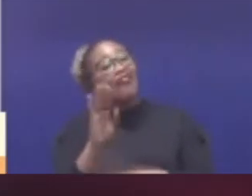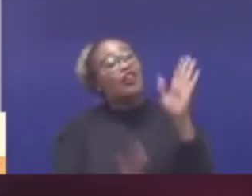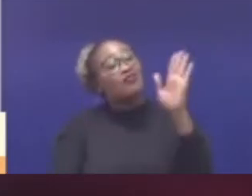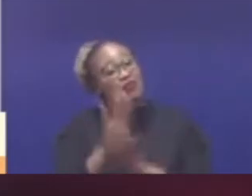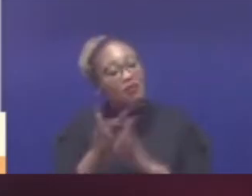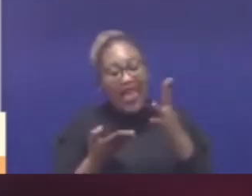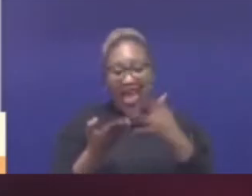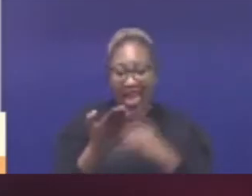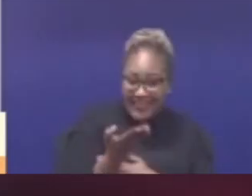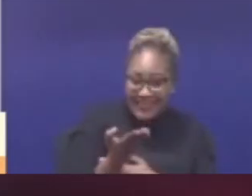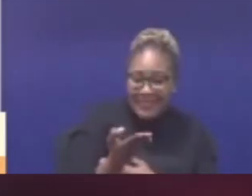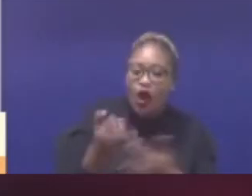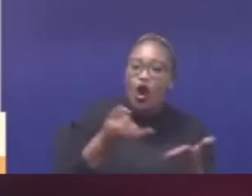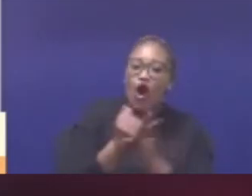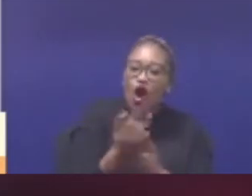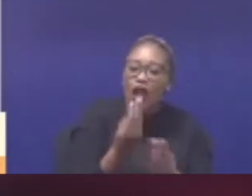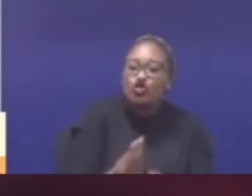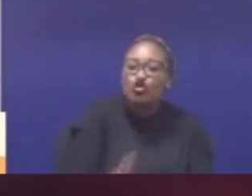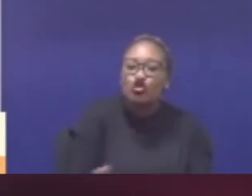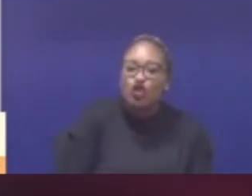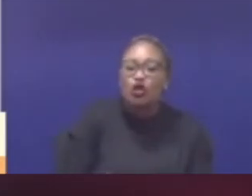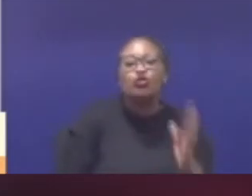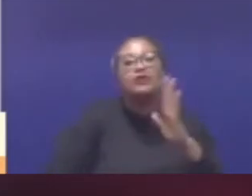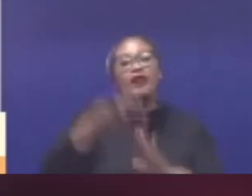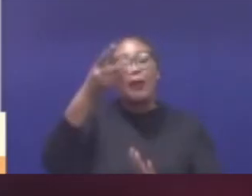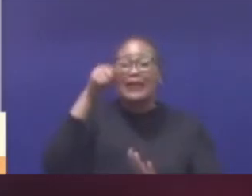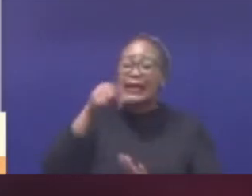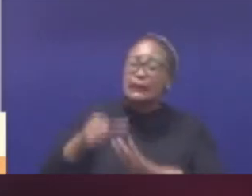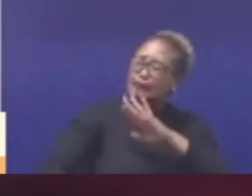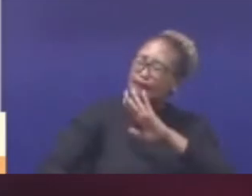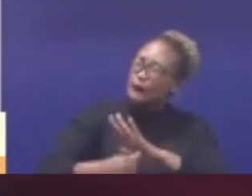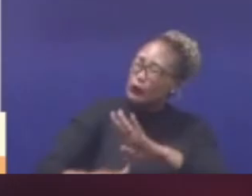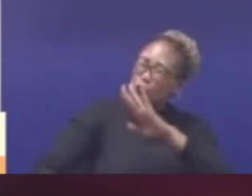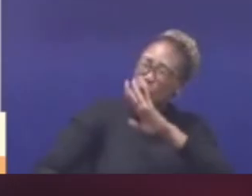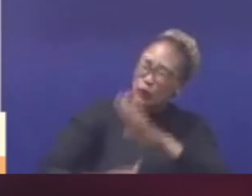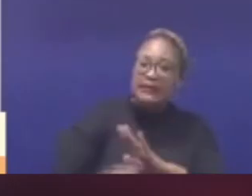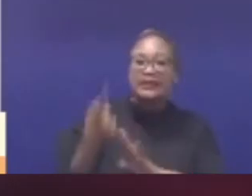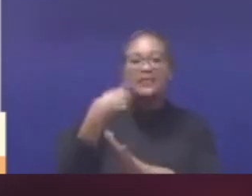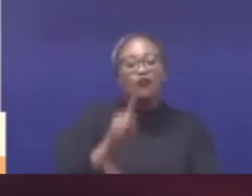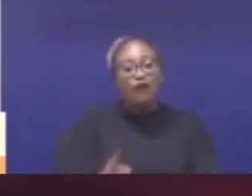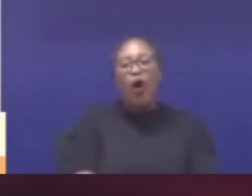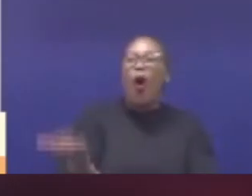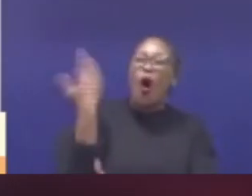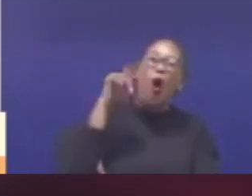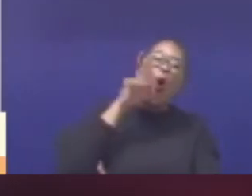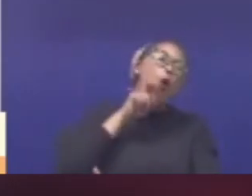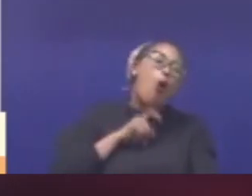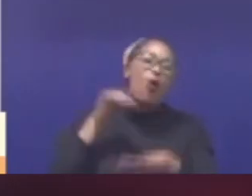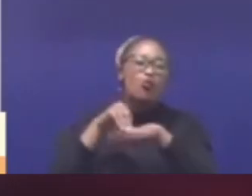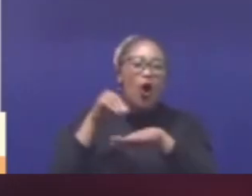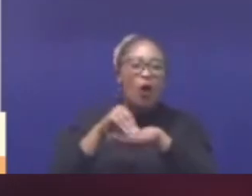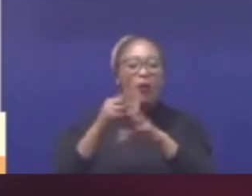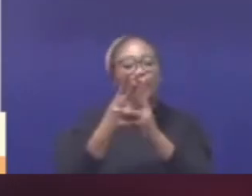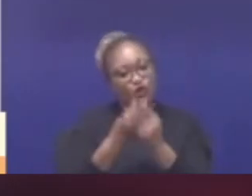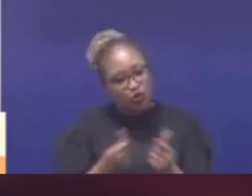quality to early childhood development, and this is quintessential to redressing the injustices of our